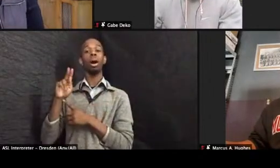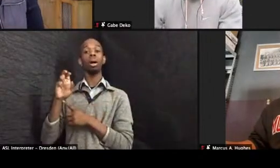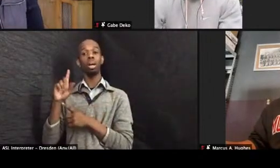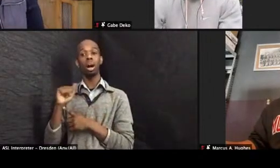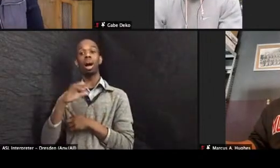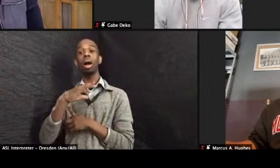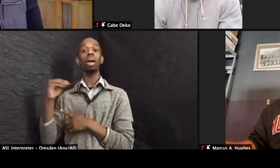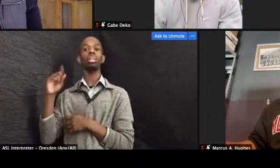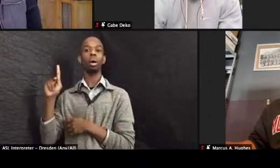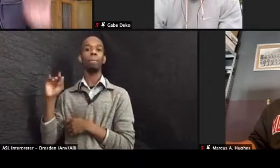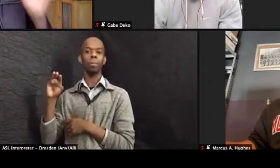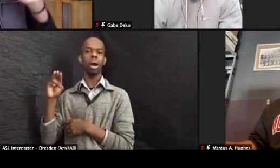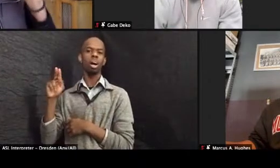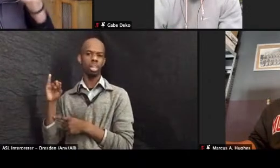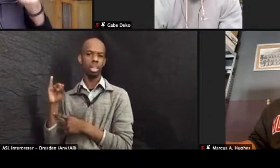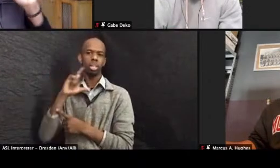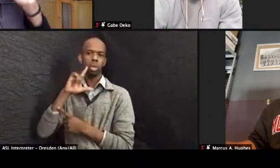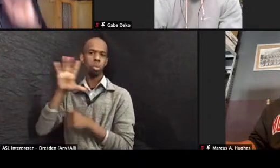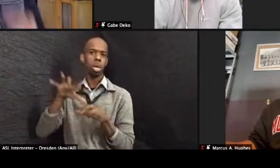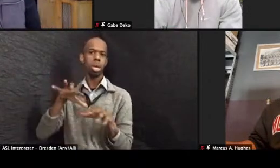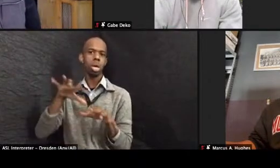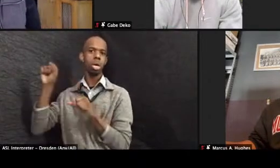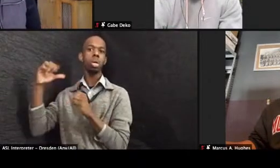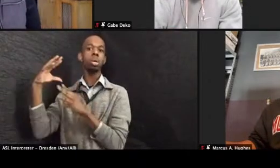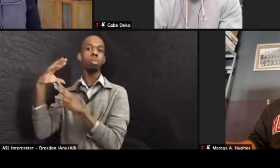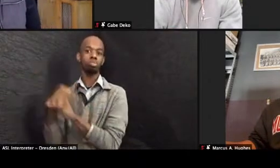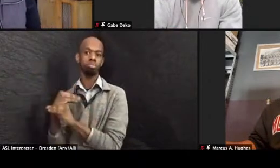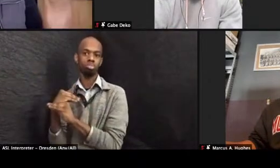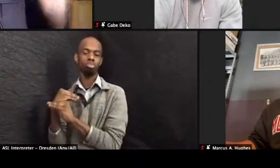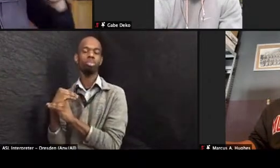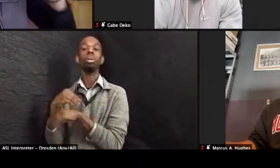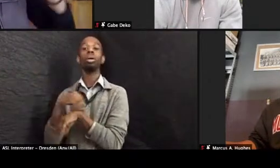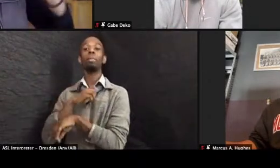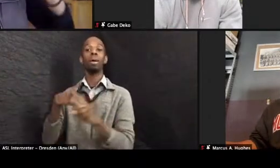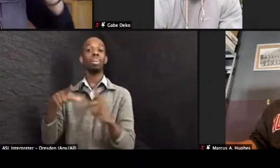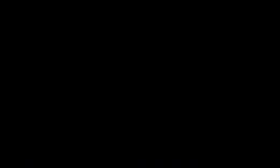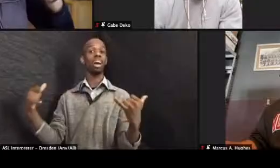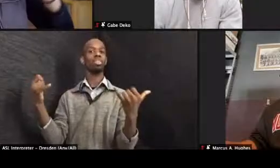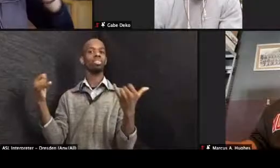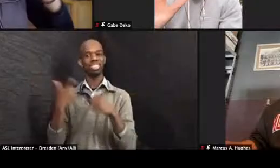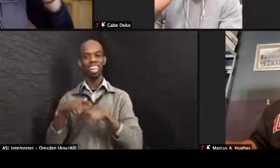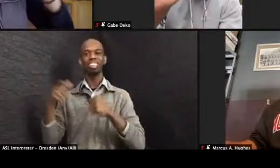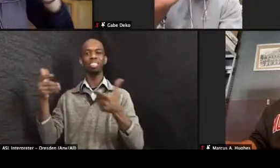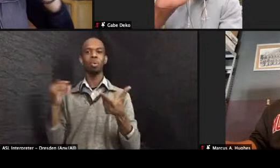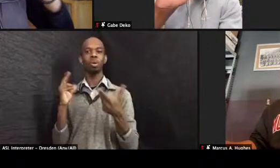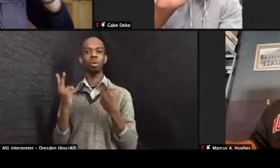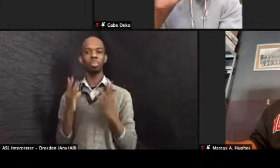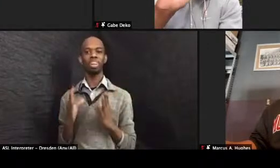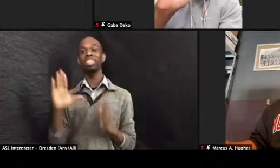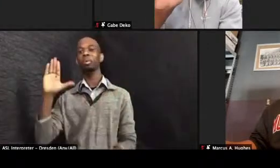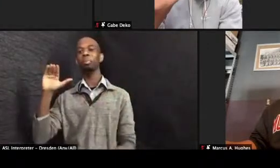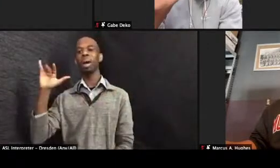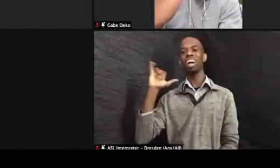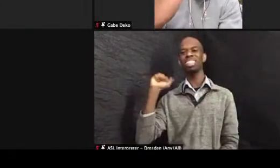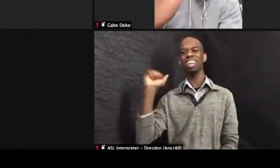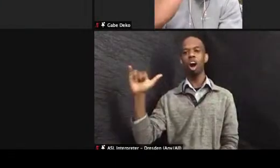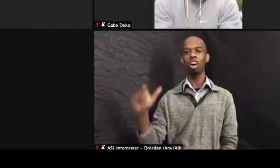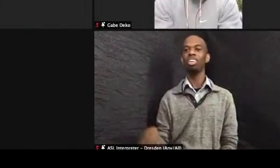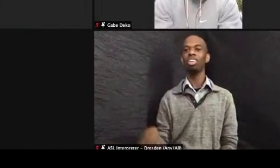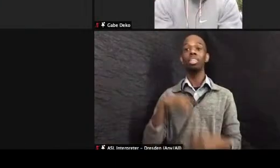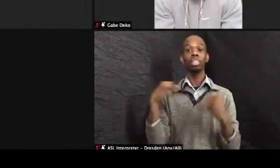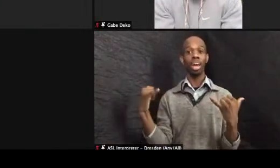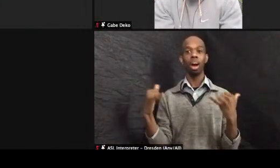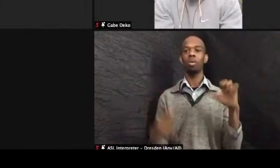bit, but guess what? It's time to bring our guests. Bye, y'all. Come on in, Ephraim.